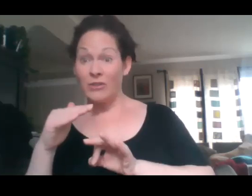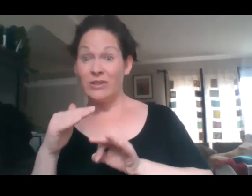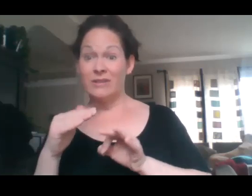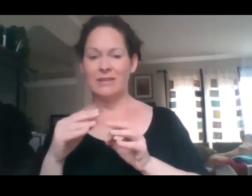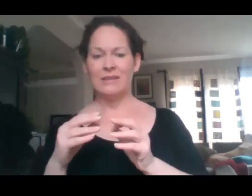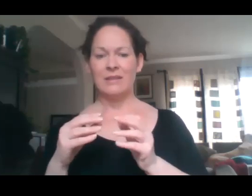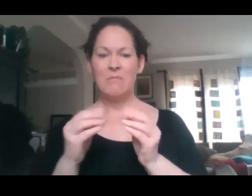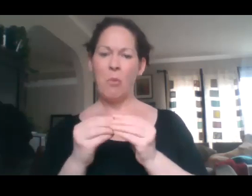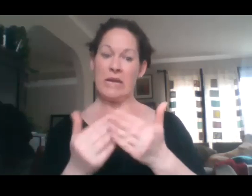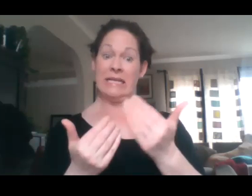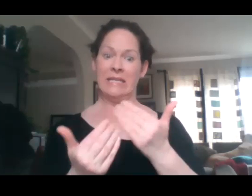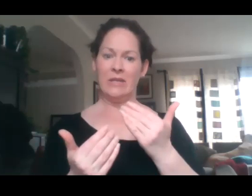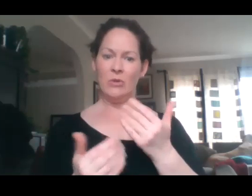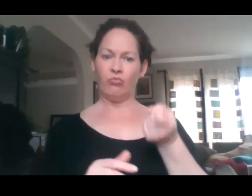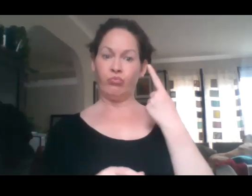my powers.